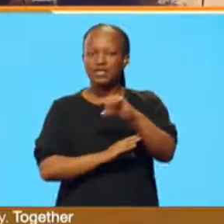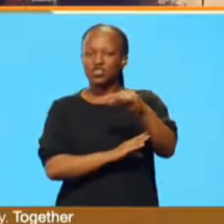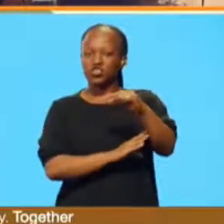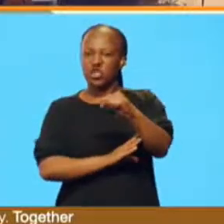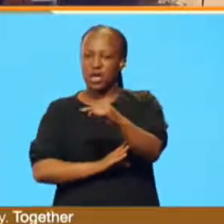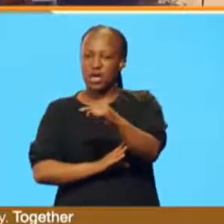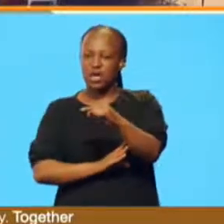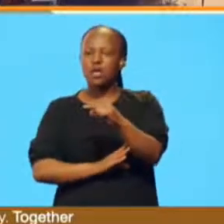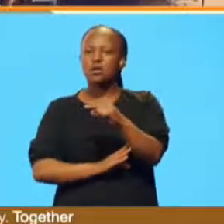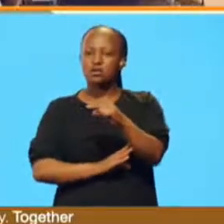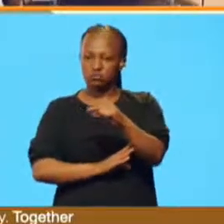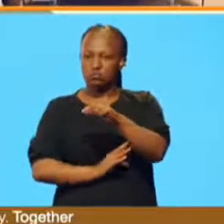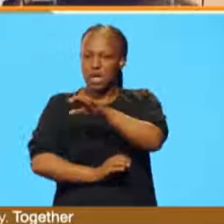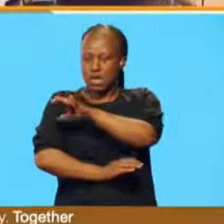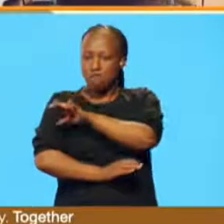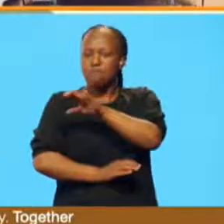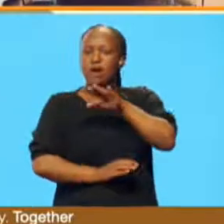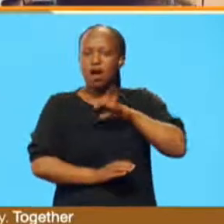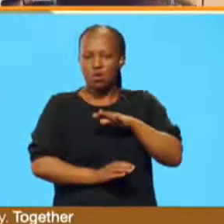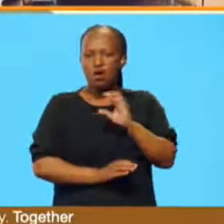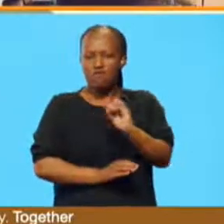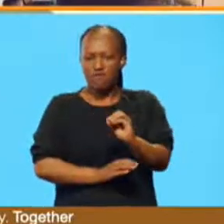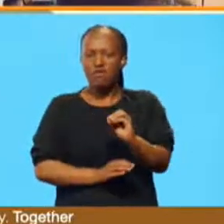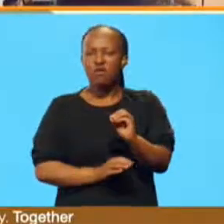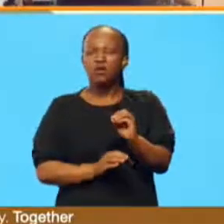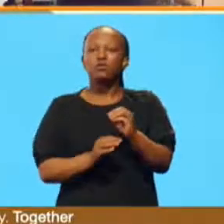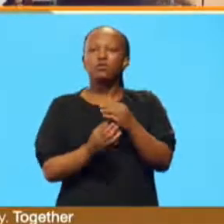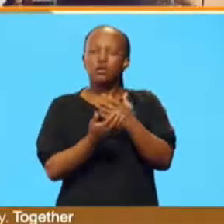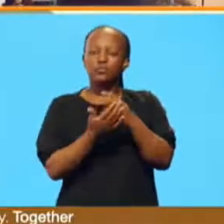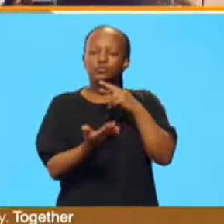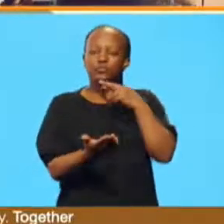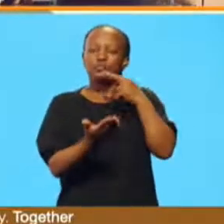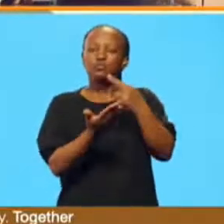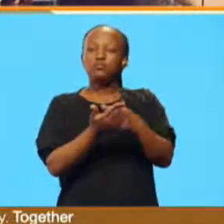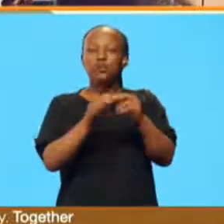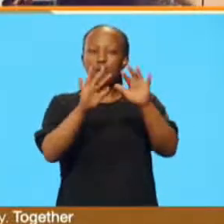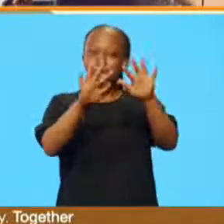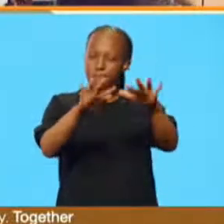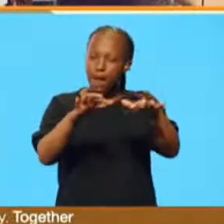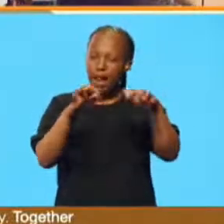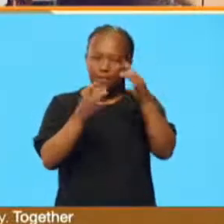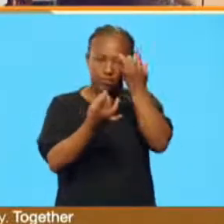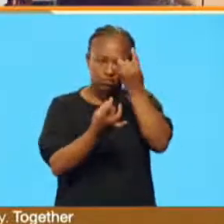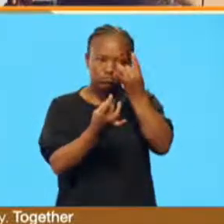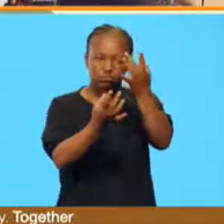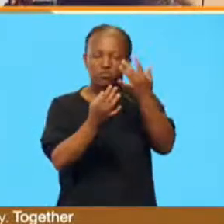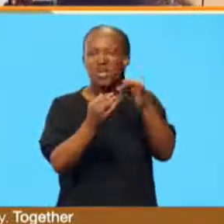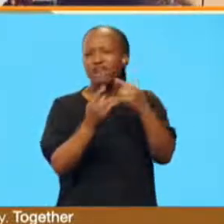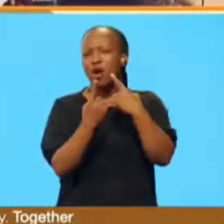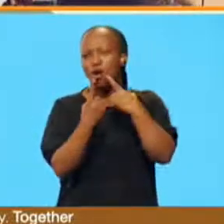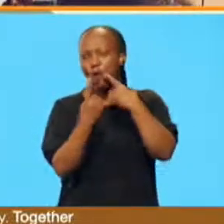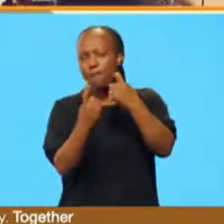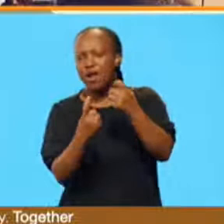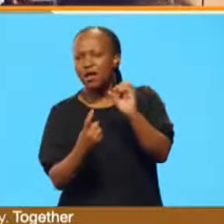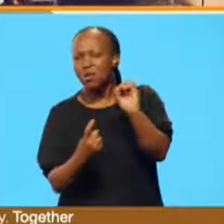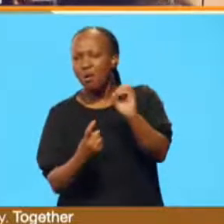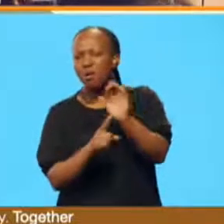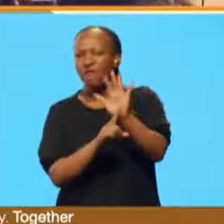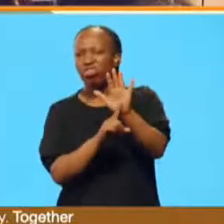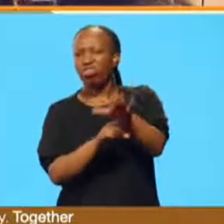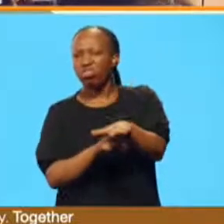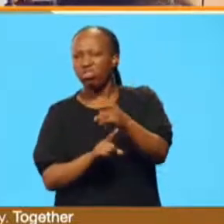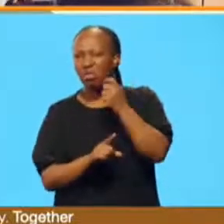to research and make recommendations to Parliament, receive and investigate complaints of gender discrimination,